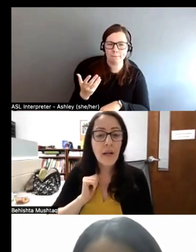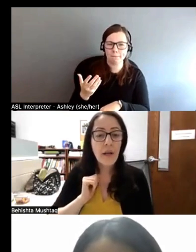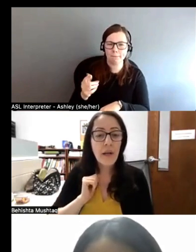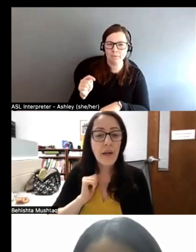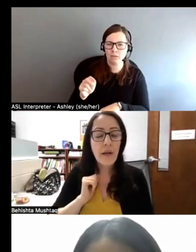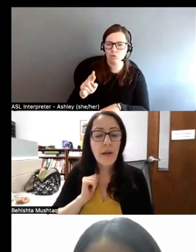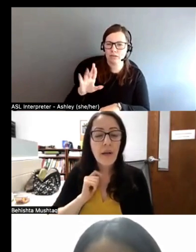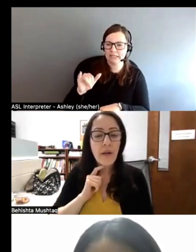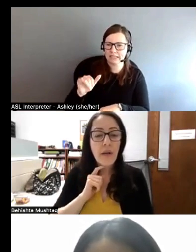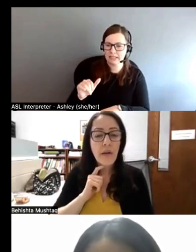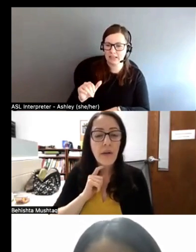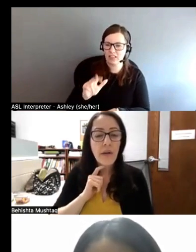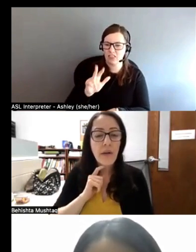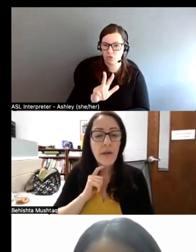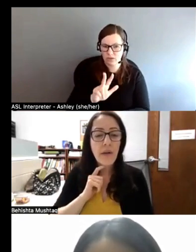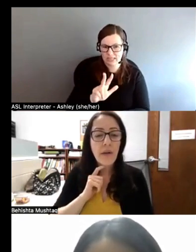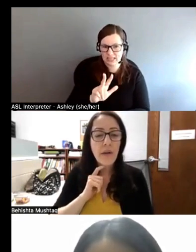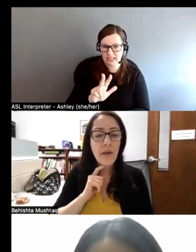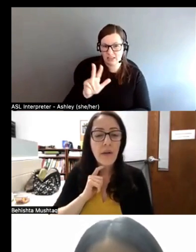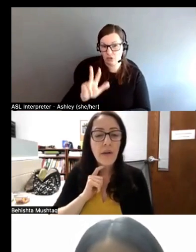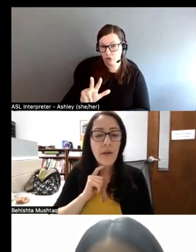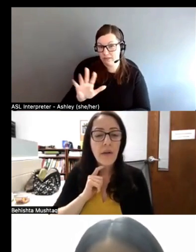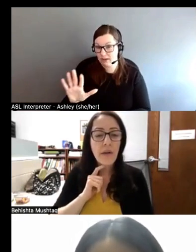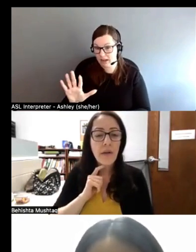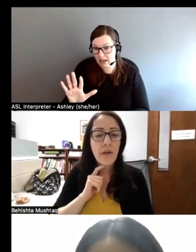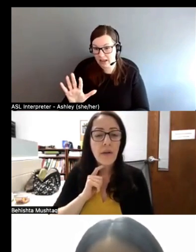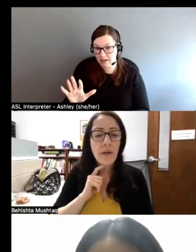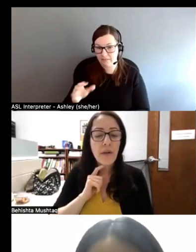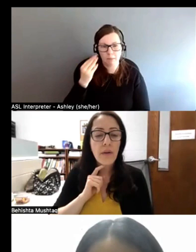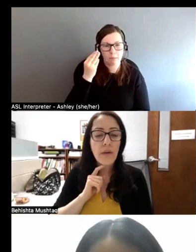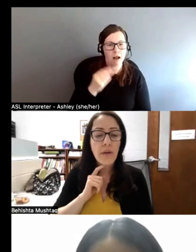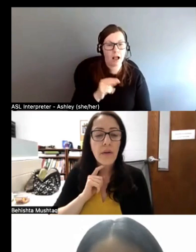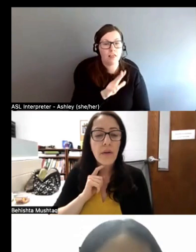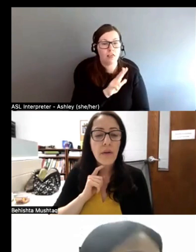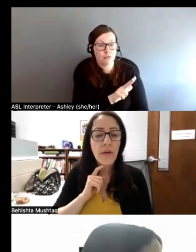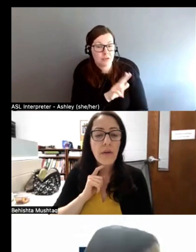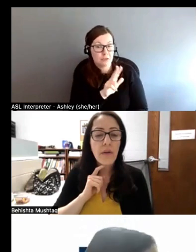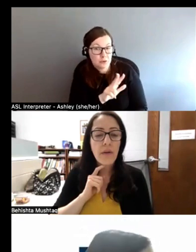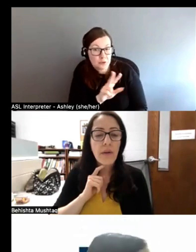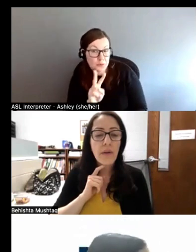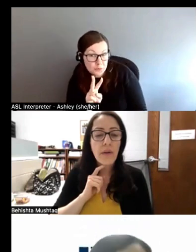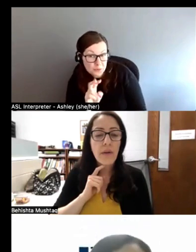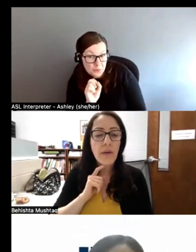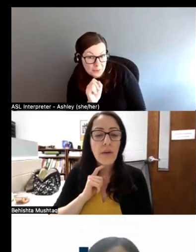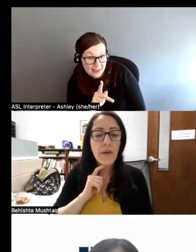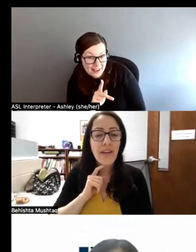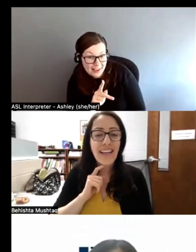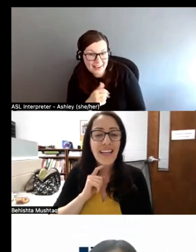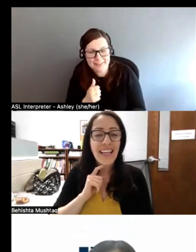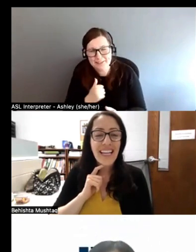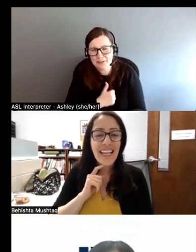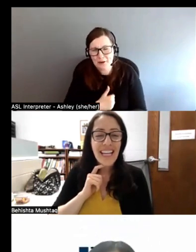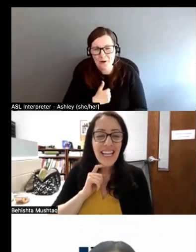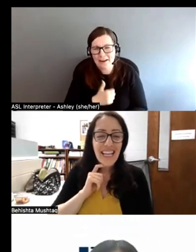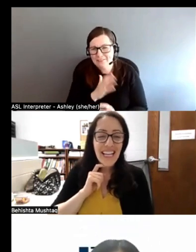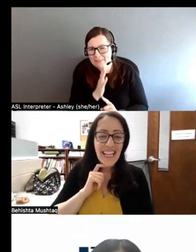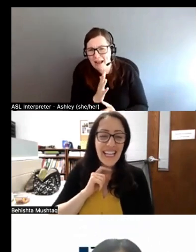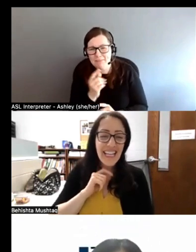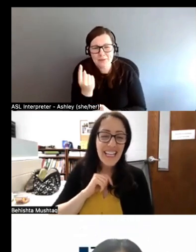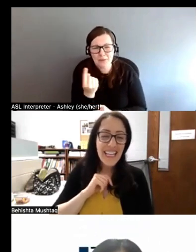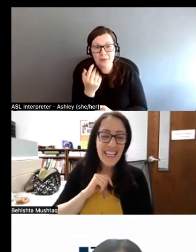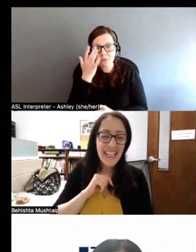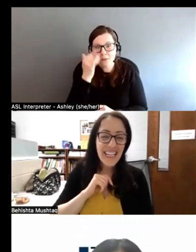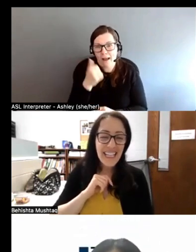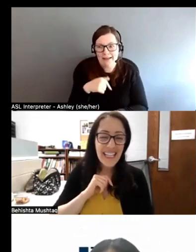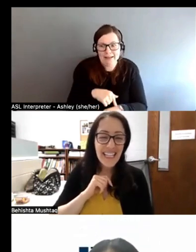3:35? Is that 3:32? Just if that's okay, 5 minutes. Yeah. Okay. I'm sorry, because we have a tight Q&A section.